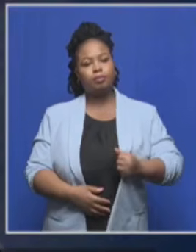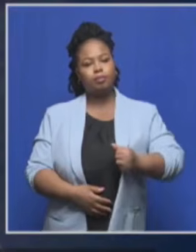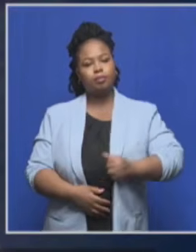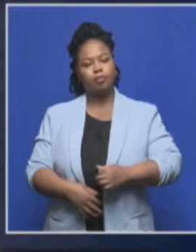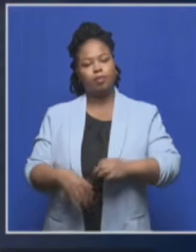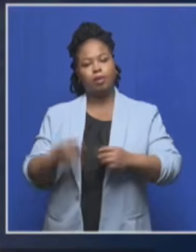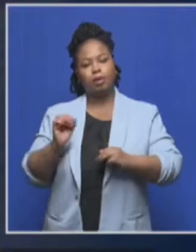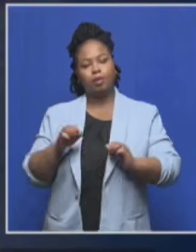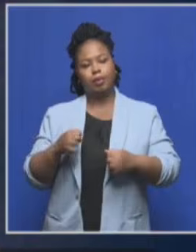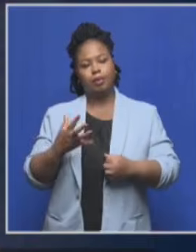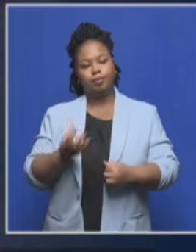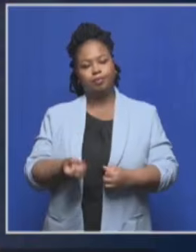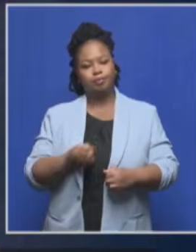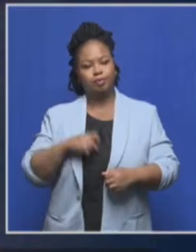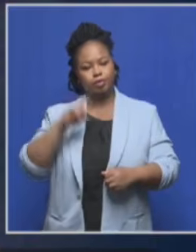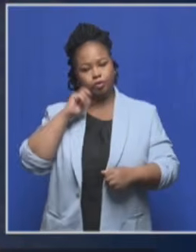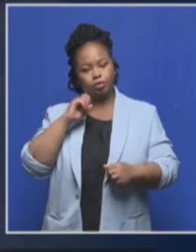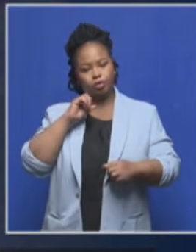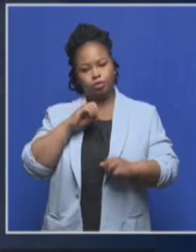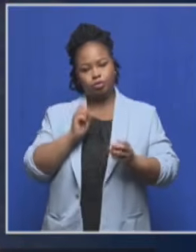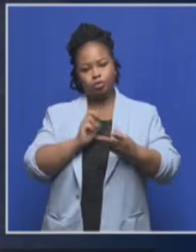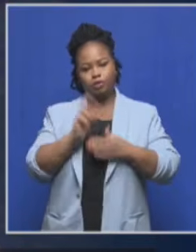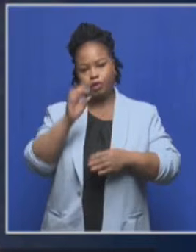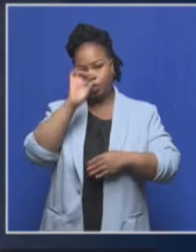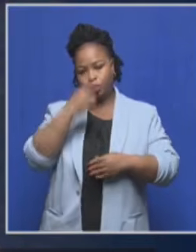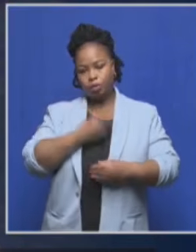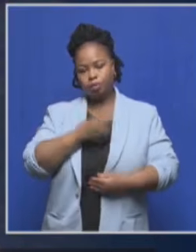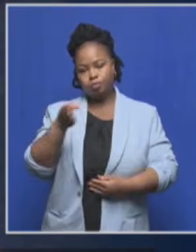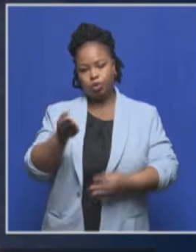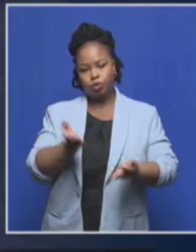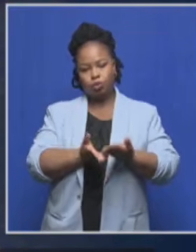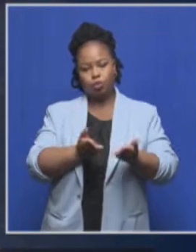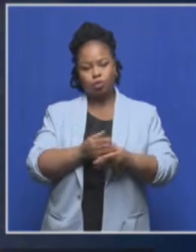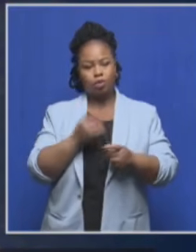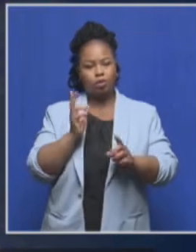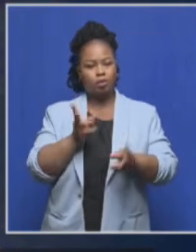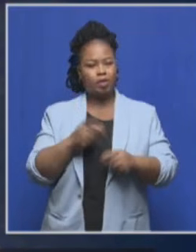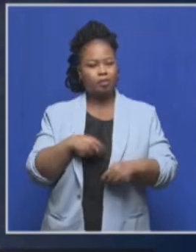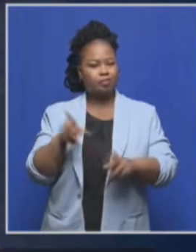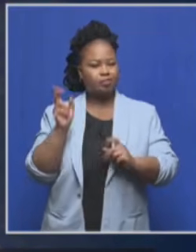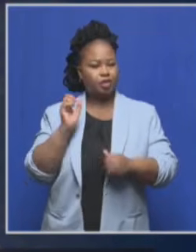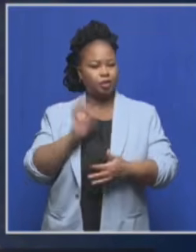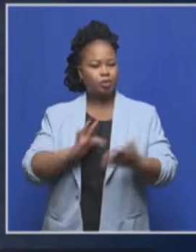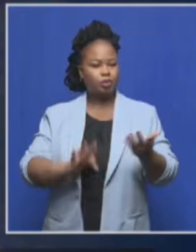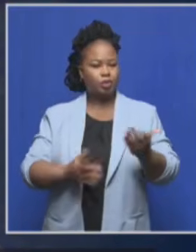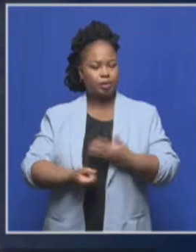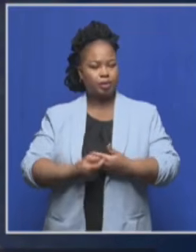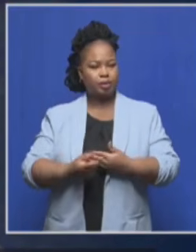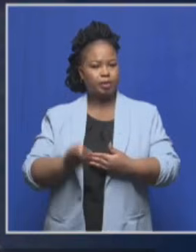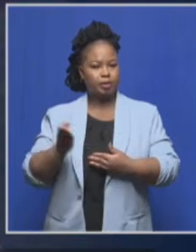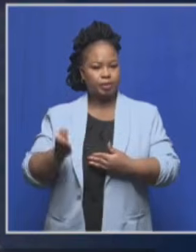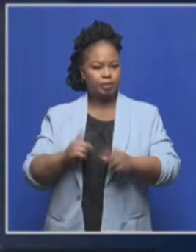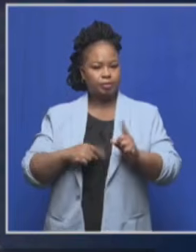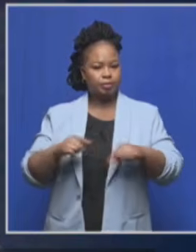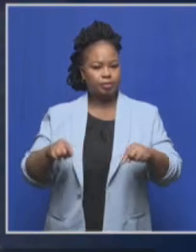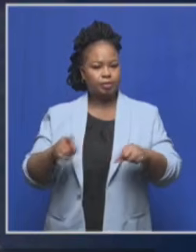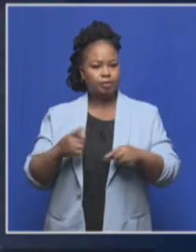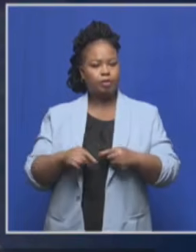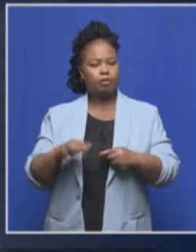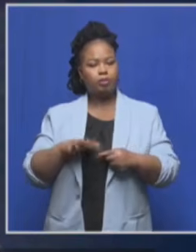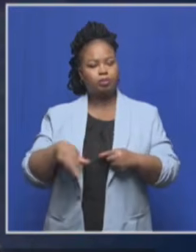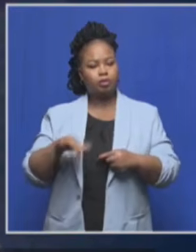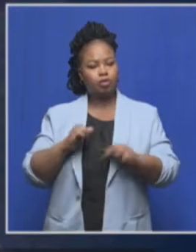got a 12-year-old daughter that's at school. So often I'd hear all the stories that happen in the playground and all the